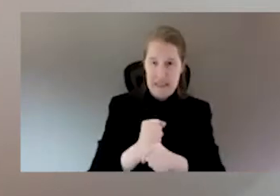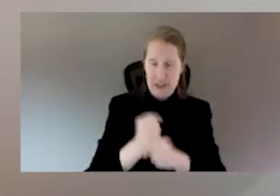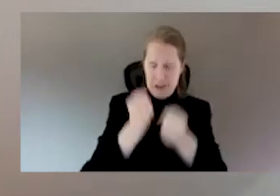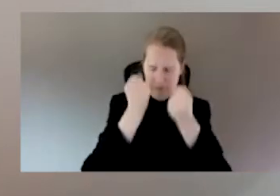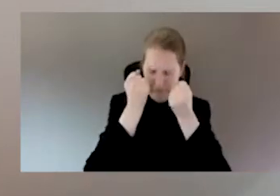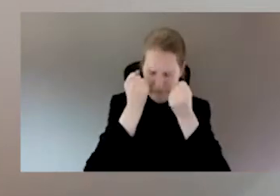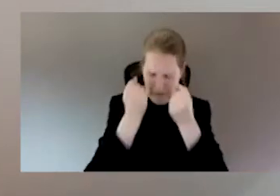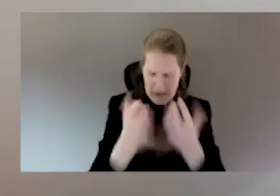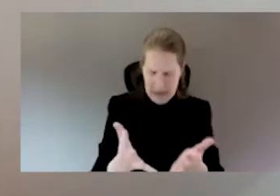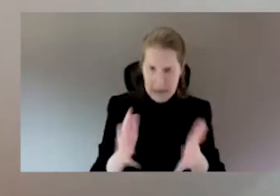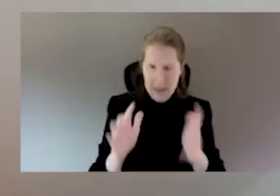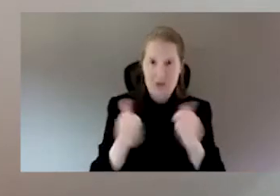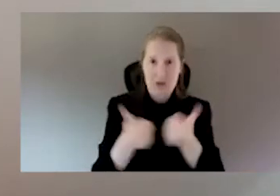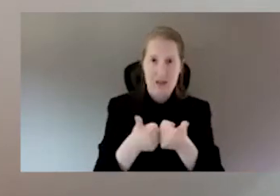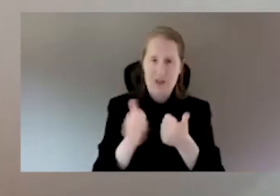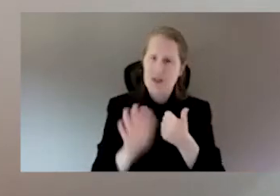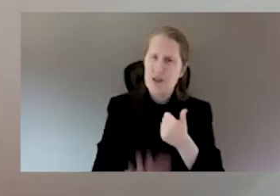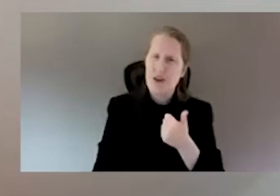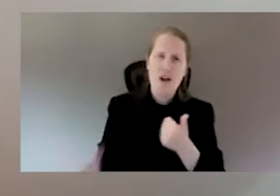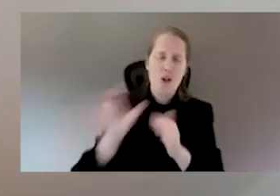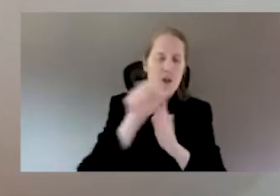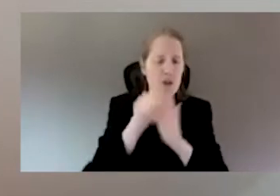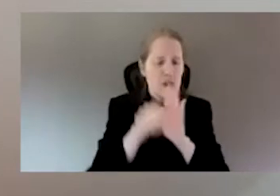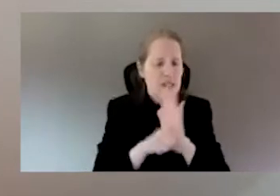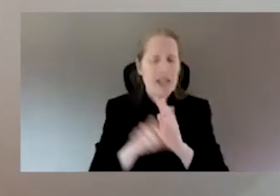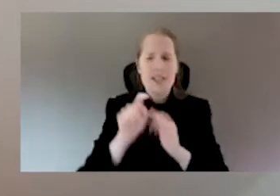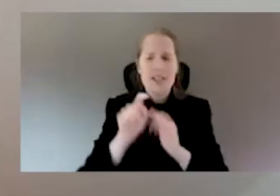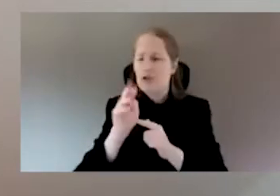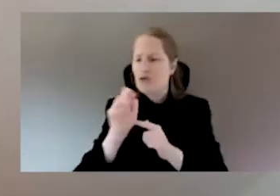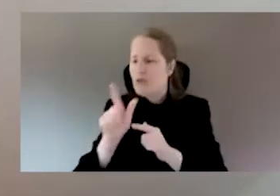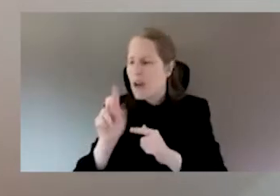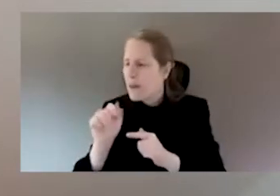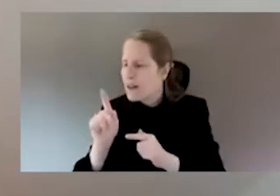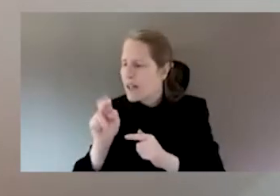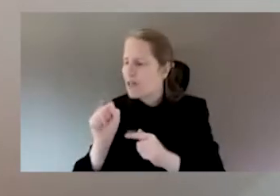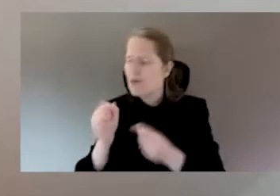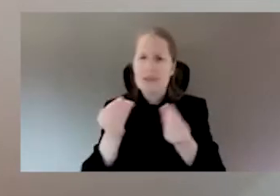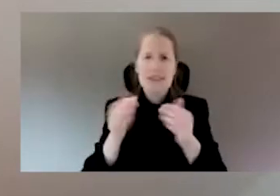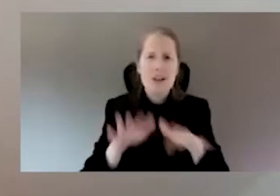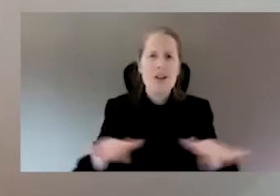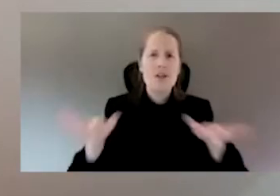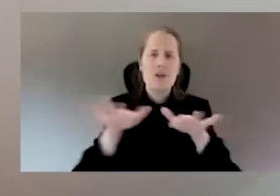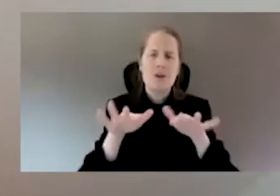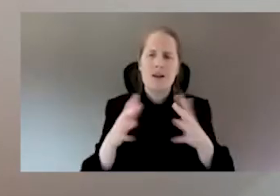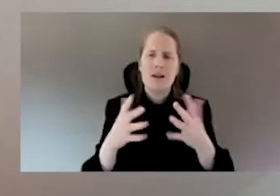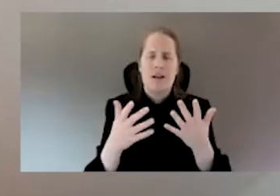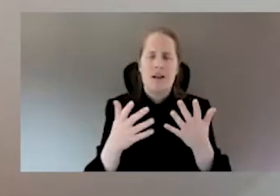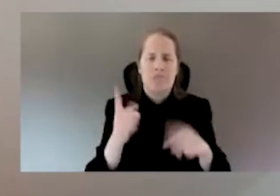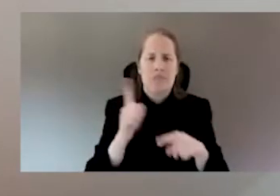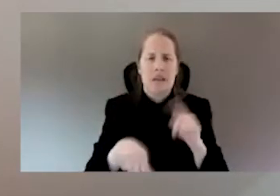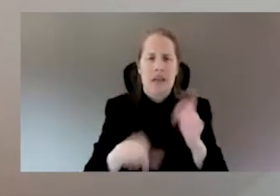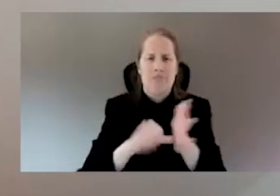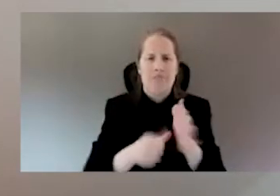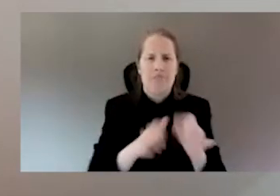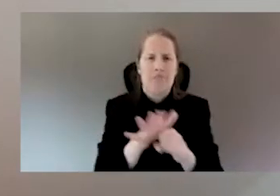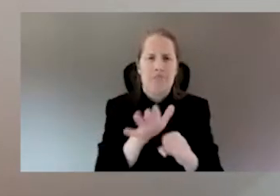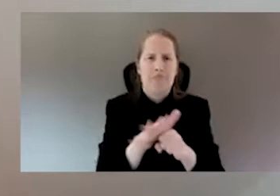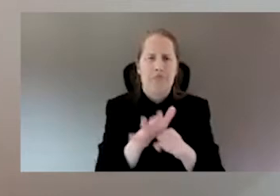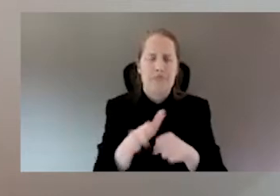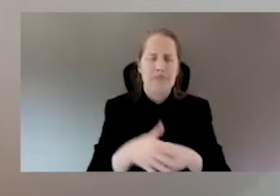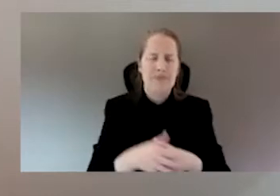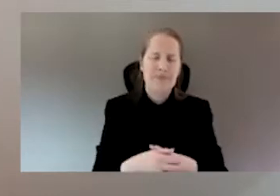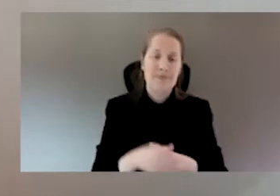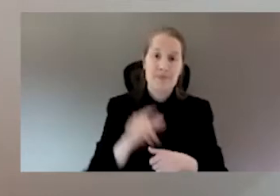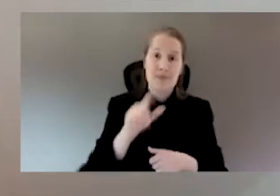states, territories, and tribal nations would definitely be an understatement. In 2020, we